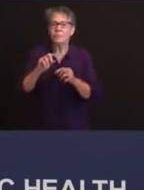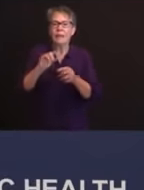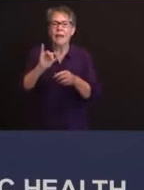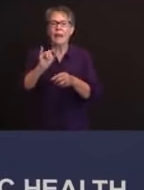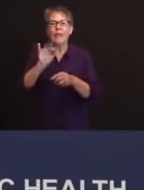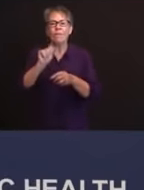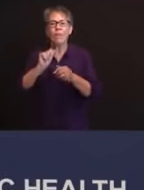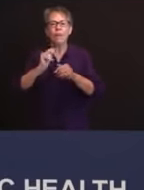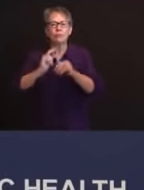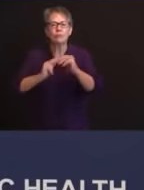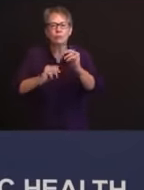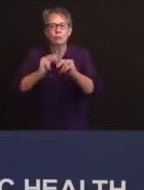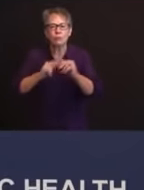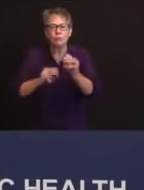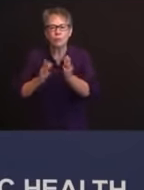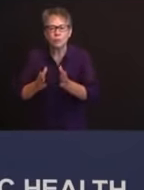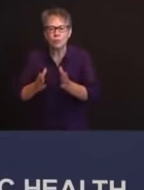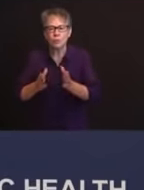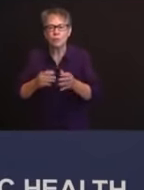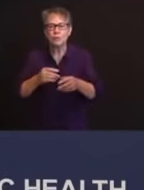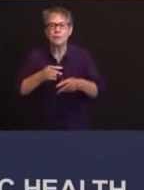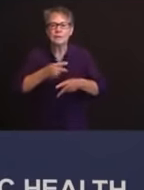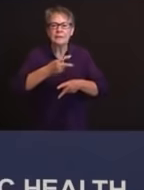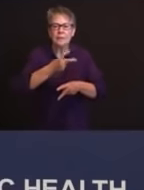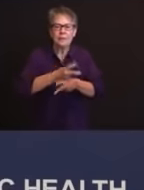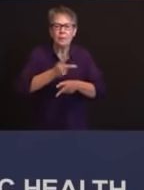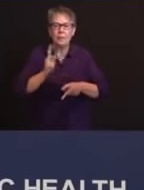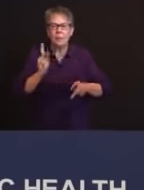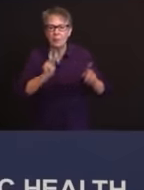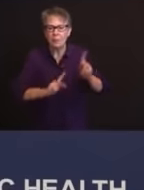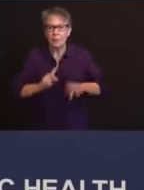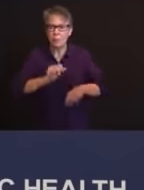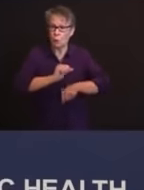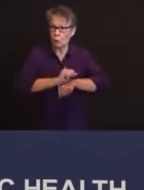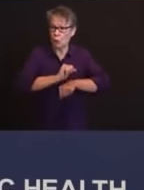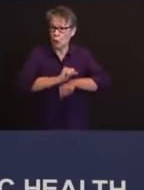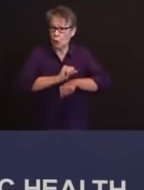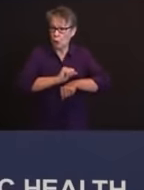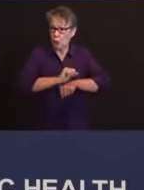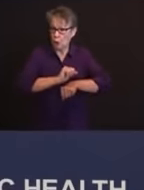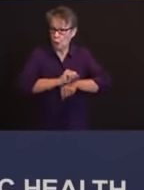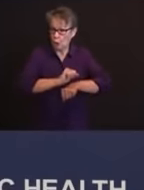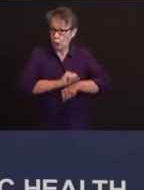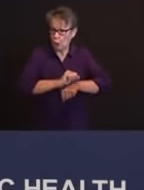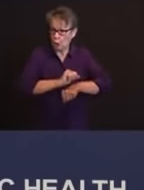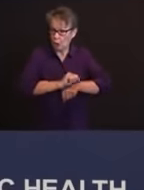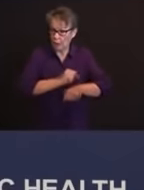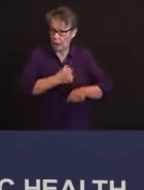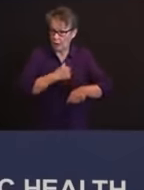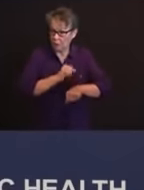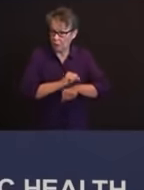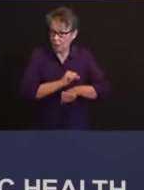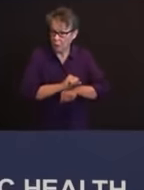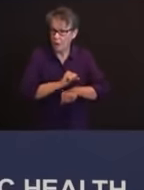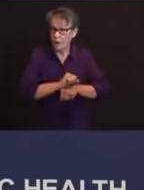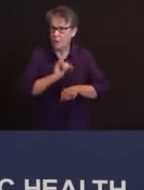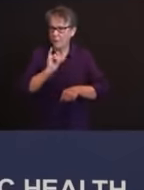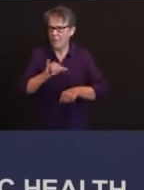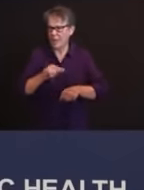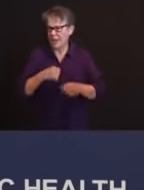of our citizens? Am I comfortable with being all in for the middle class, even in this extraordinary